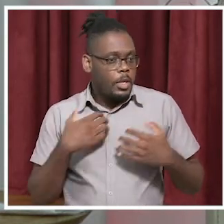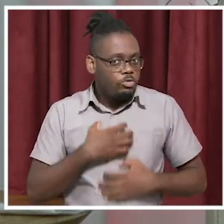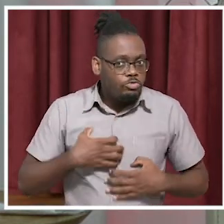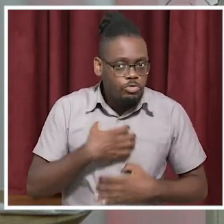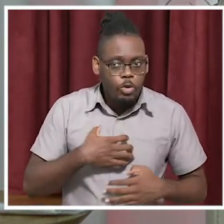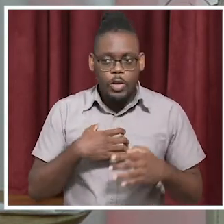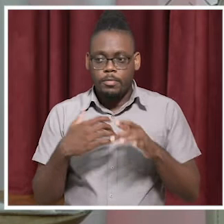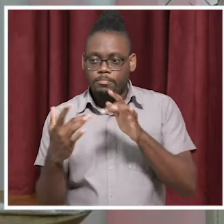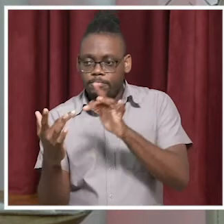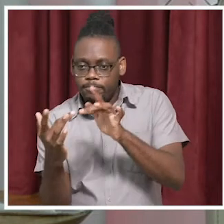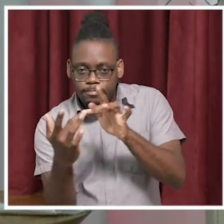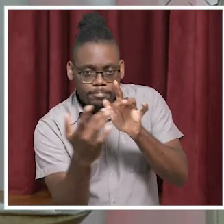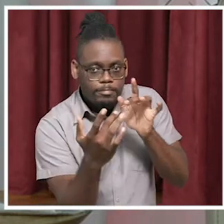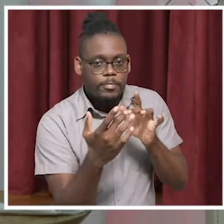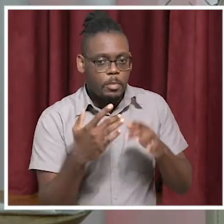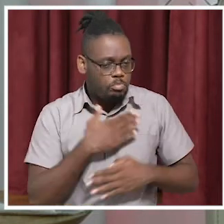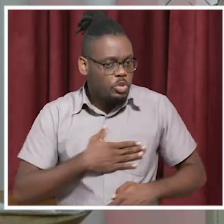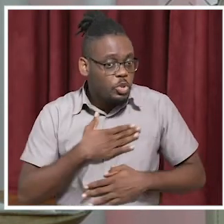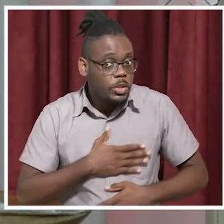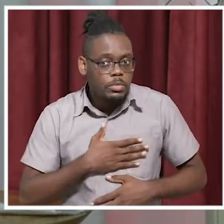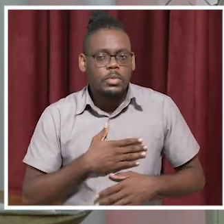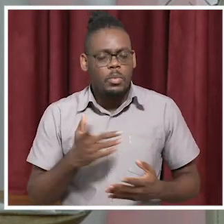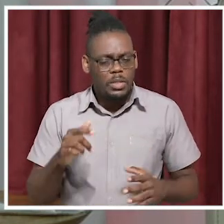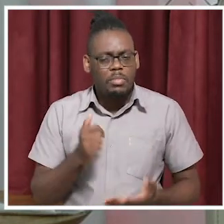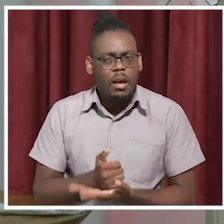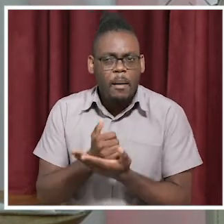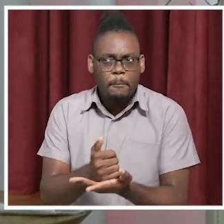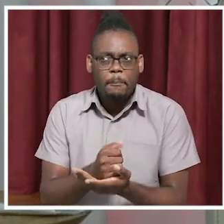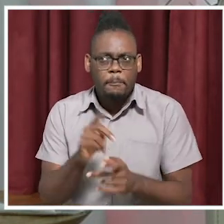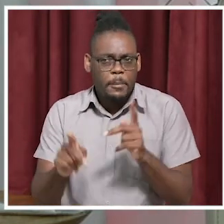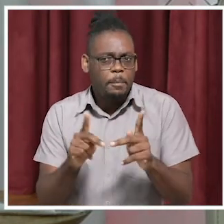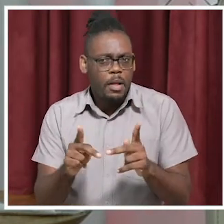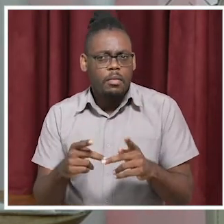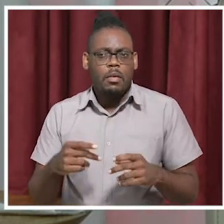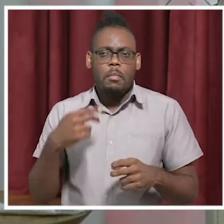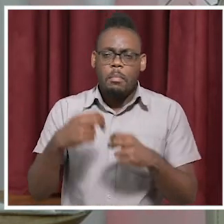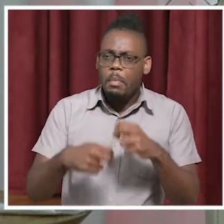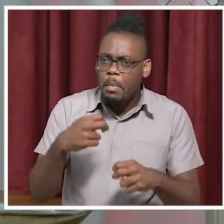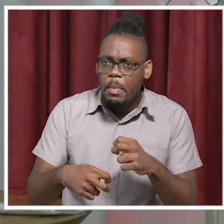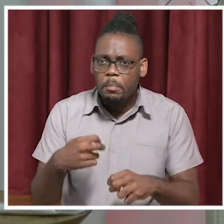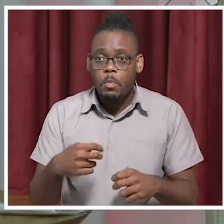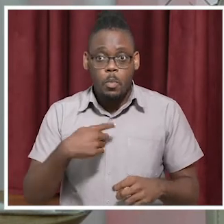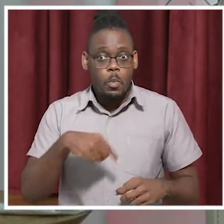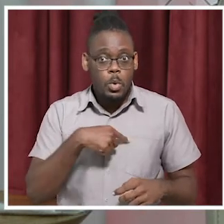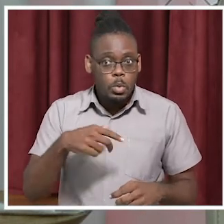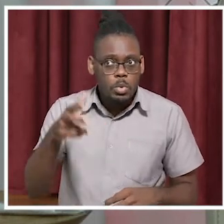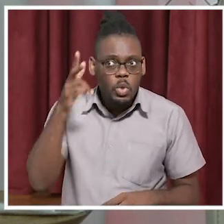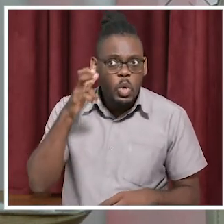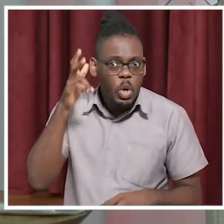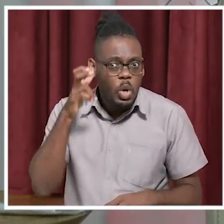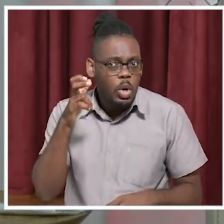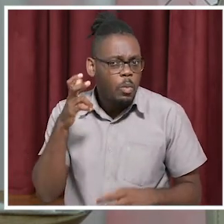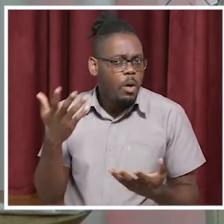struggling at home, unsure where to go. And from what we're hearing this afternoon, we are learning that there can be one or the other or both, depending